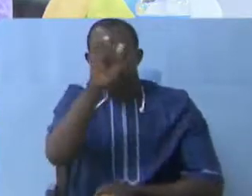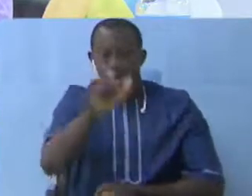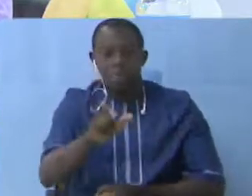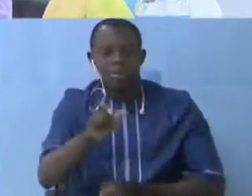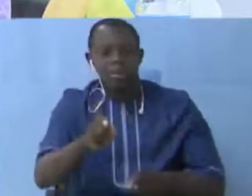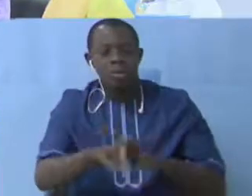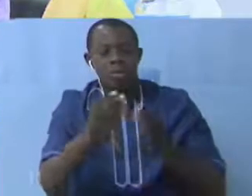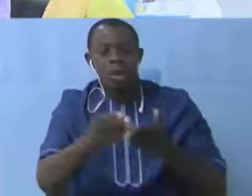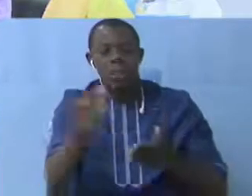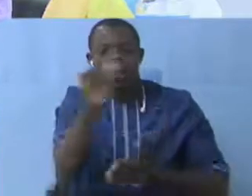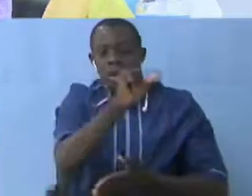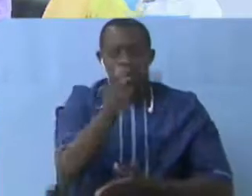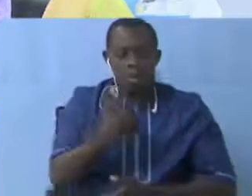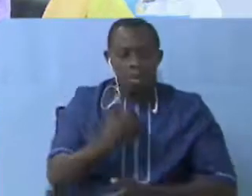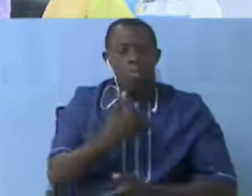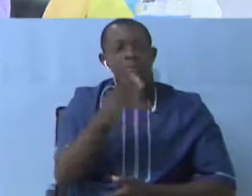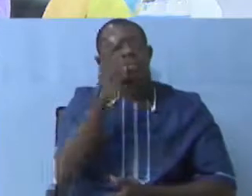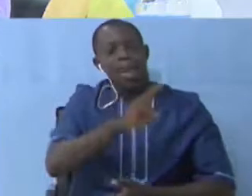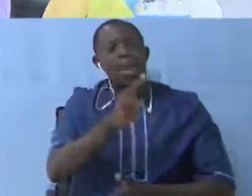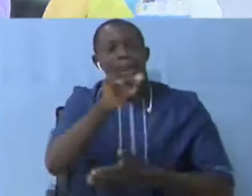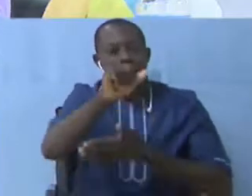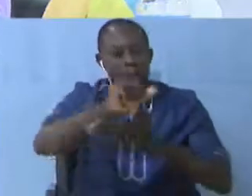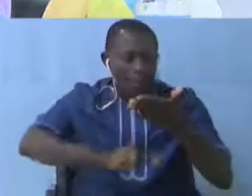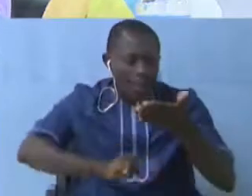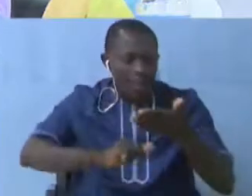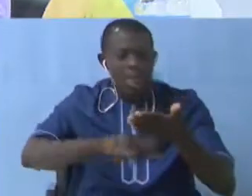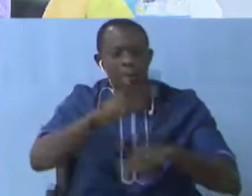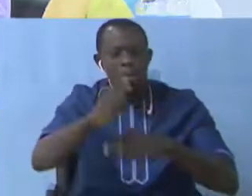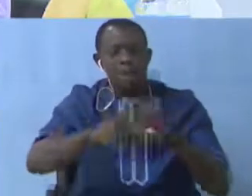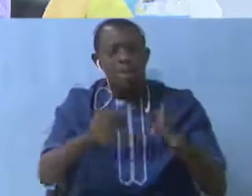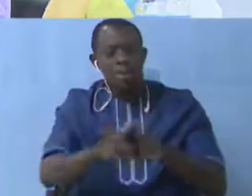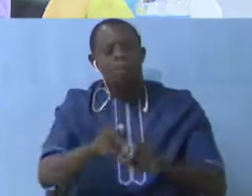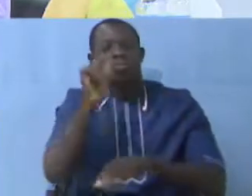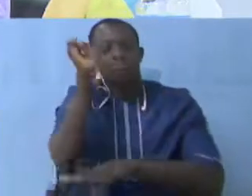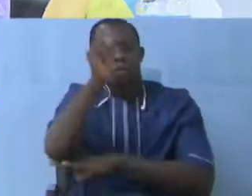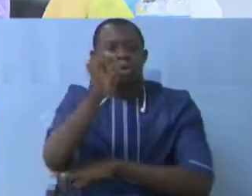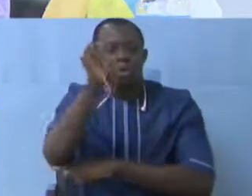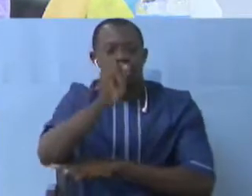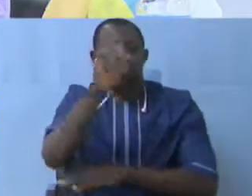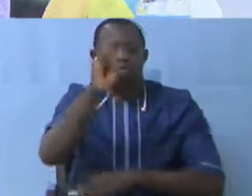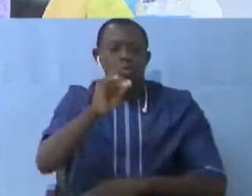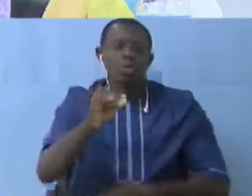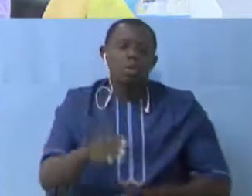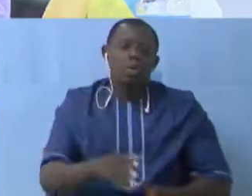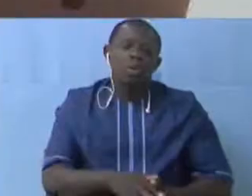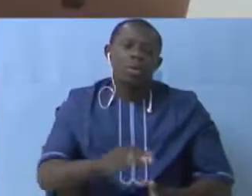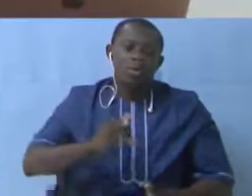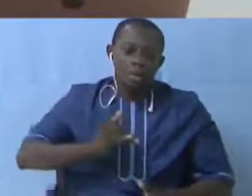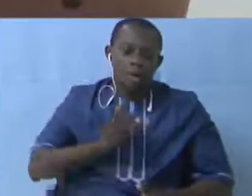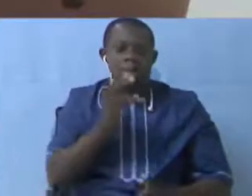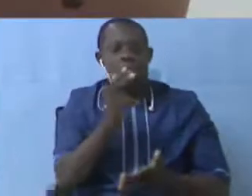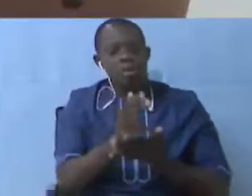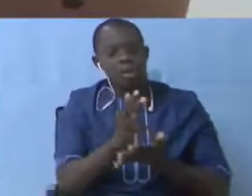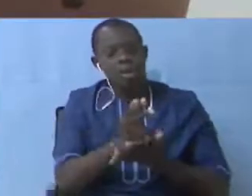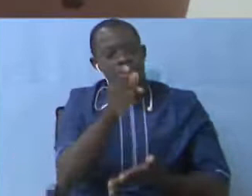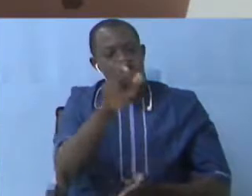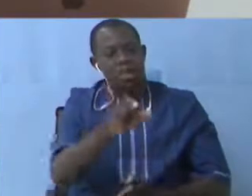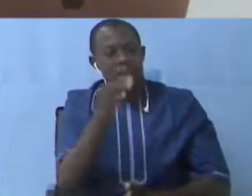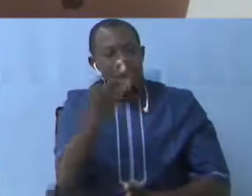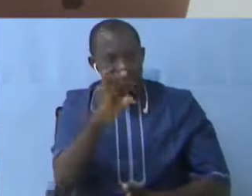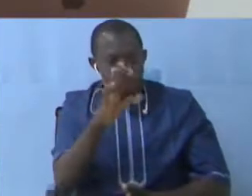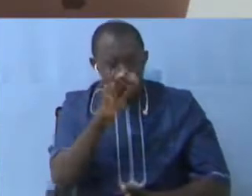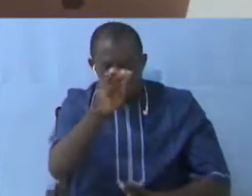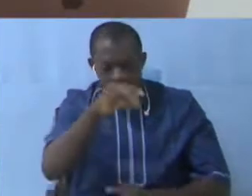jàppoon nañ leen ne ñoom liñ doon ut rek mooy pour ñu ñaxtu. Madam Witness, when you say inmates, you're referring to the 9 inmates that were